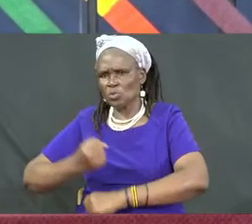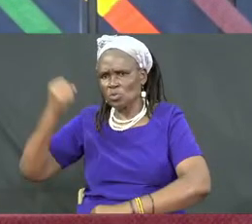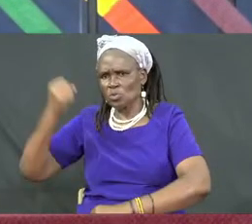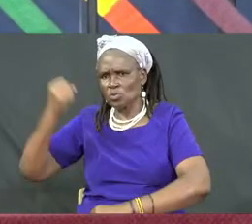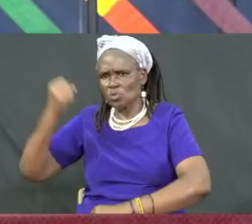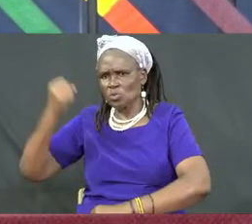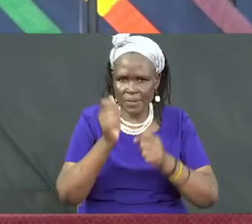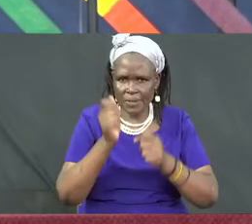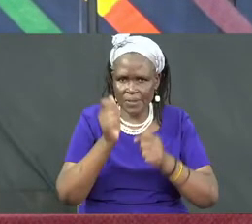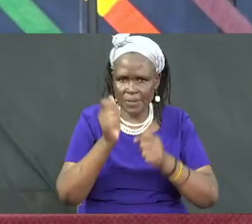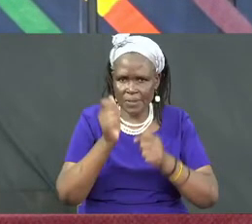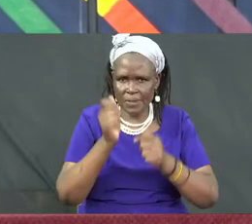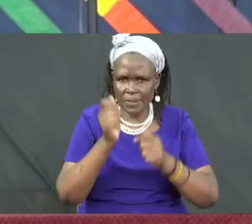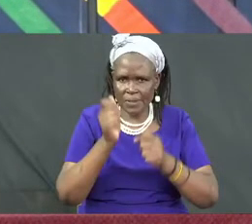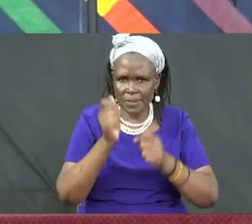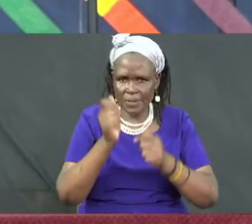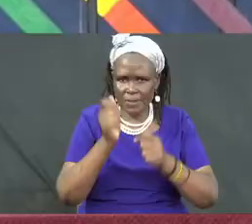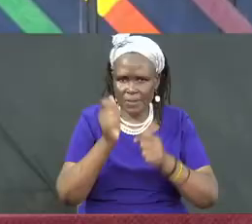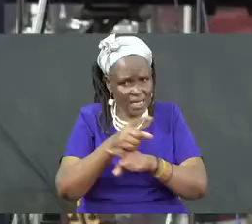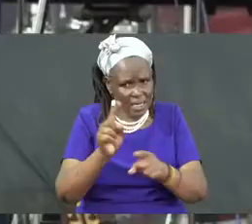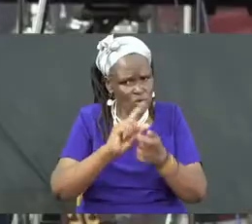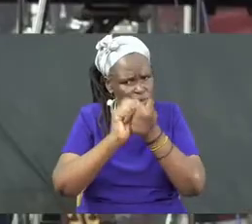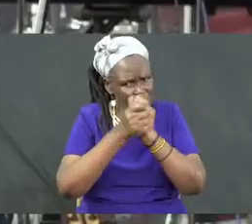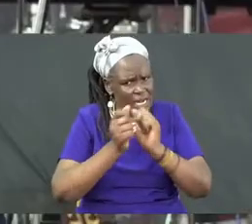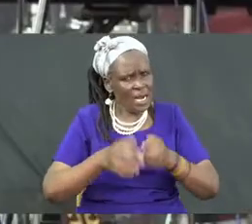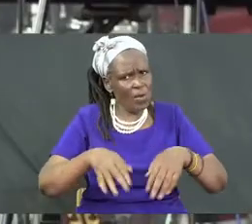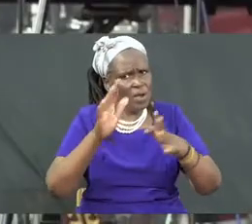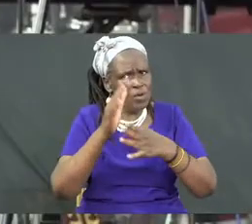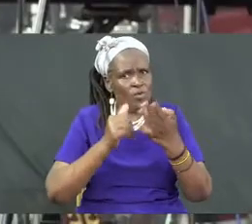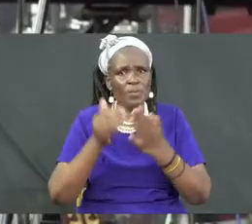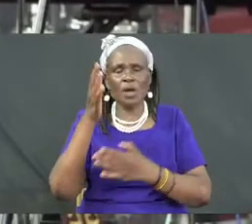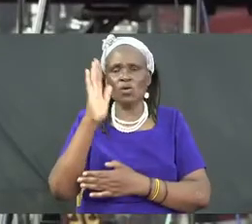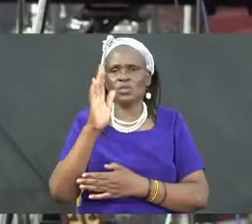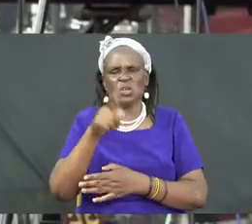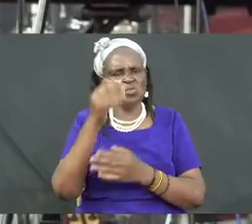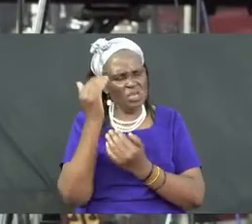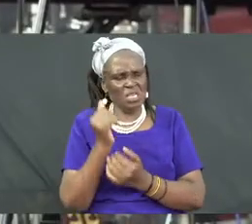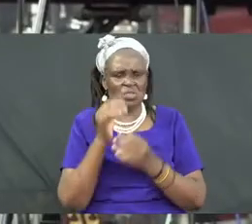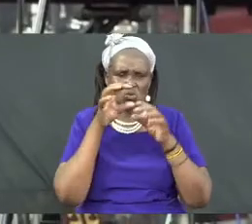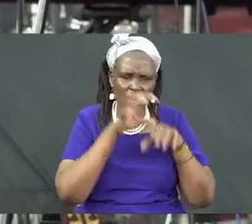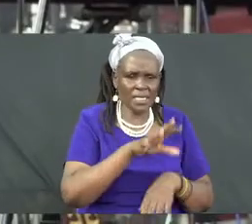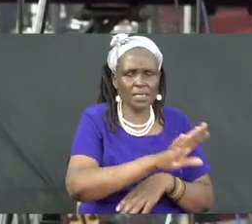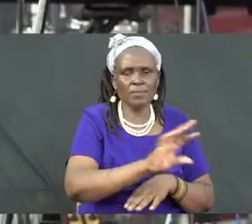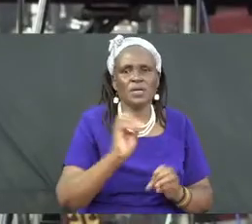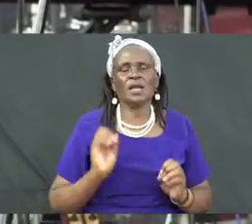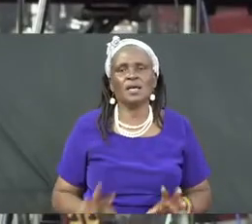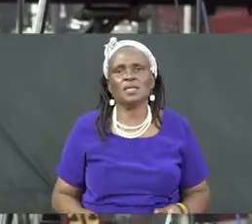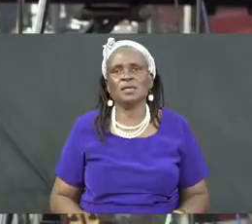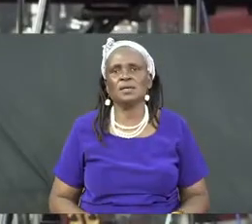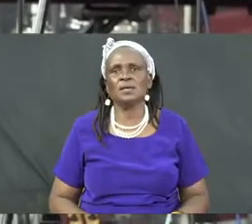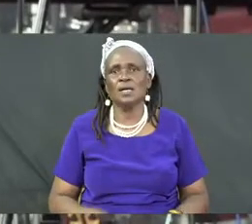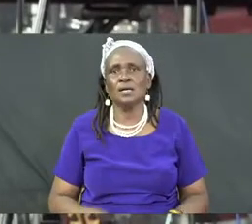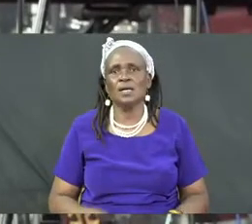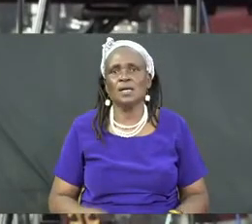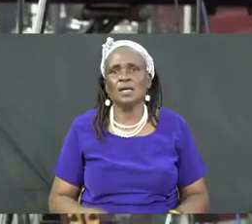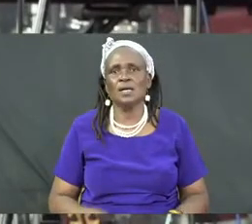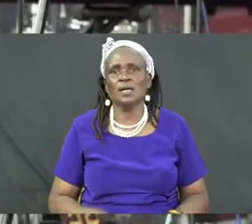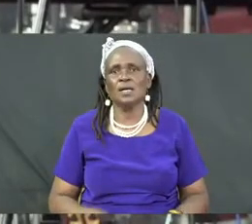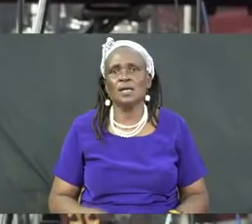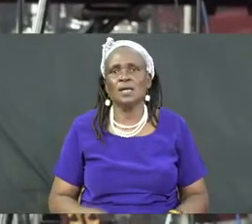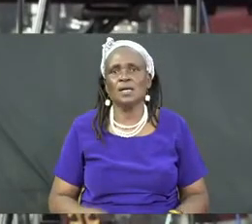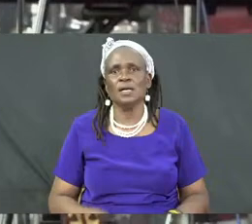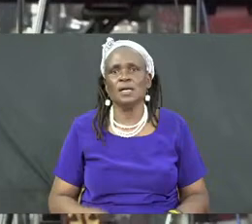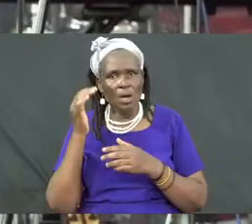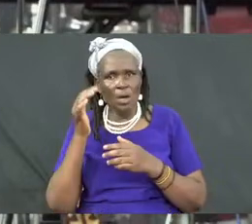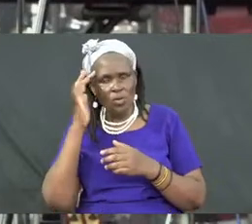you cause them to turn away from their God, you don't need to curse them. Oh, that enemy that you consider to be an enemy